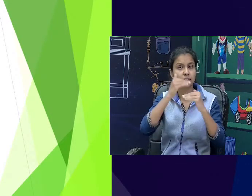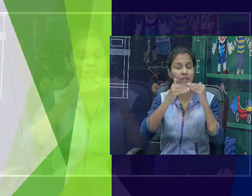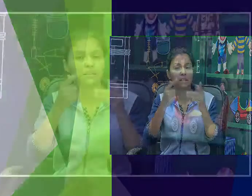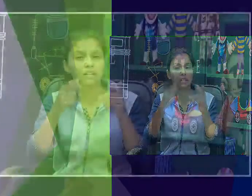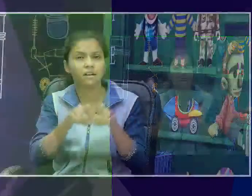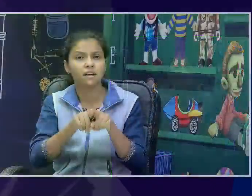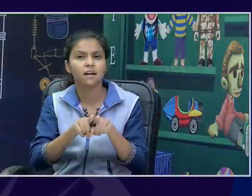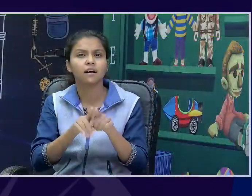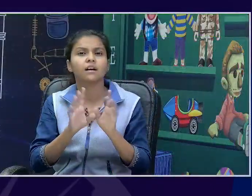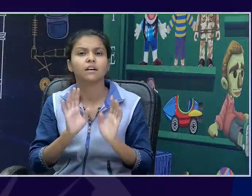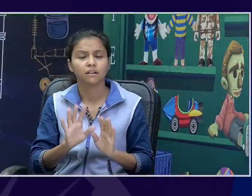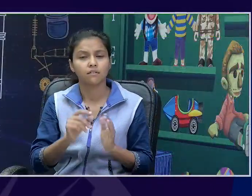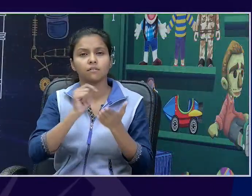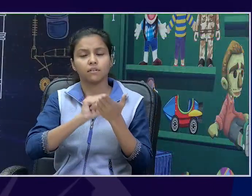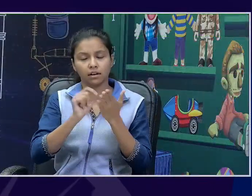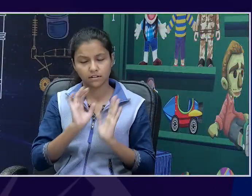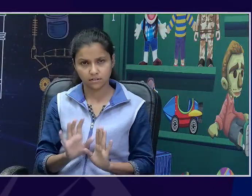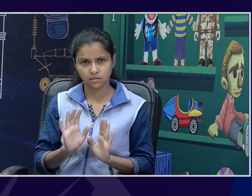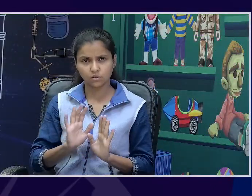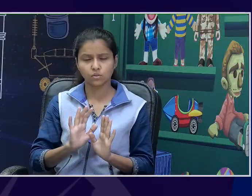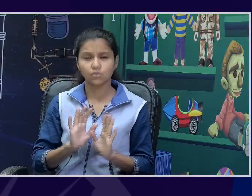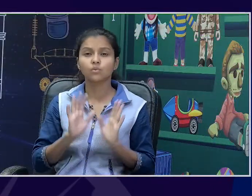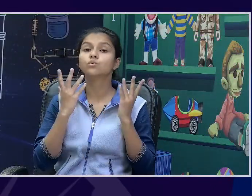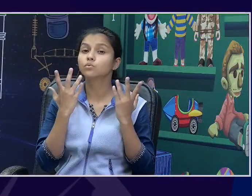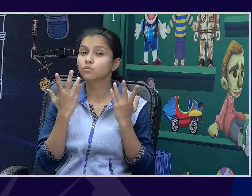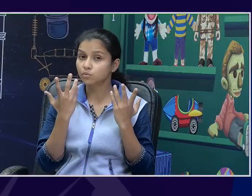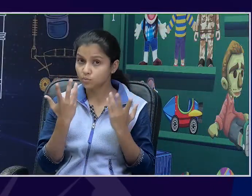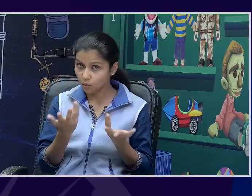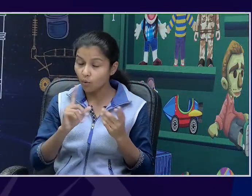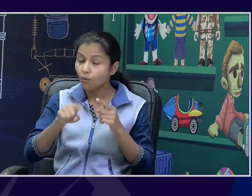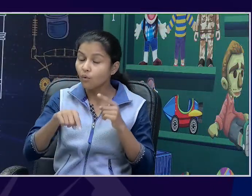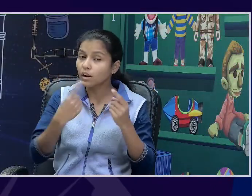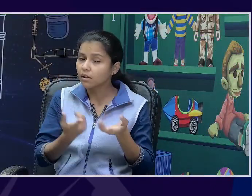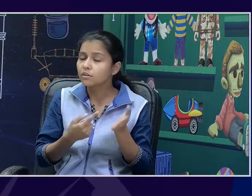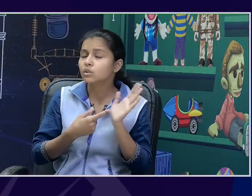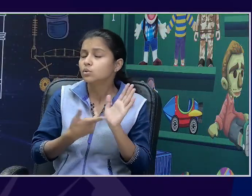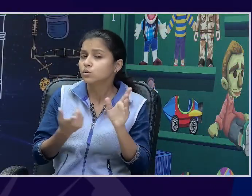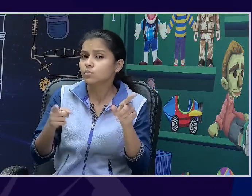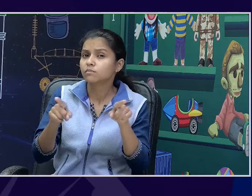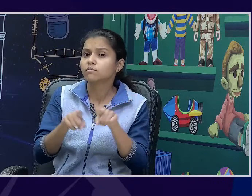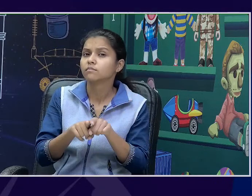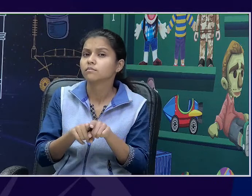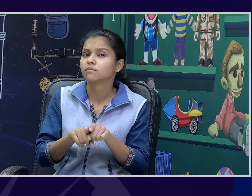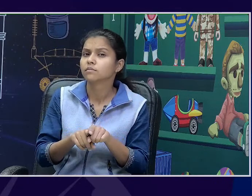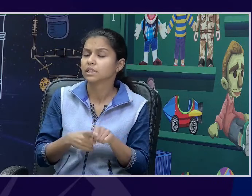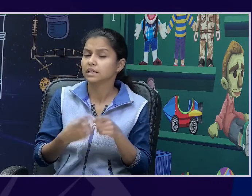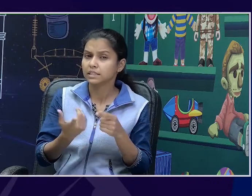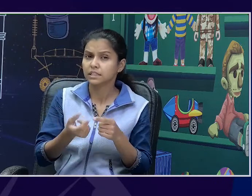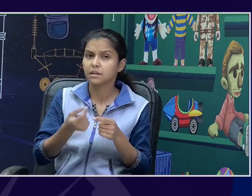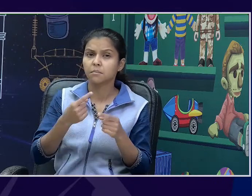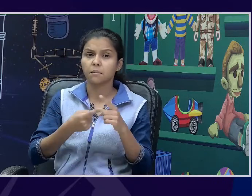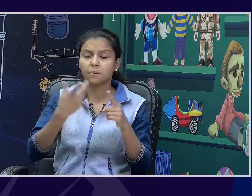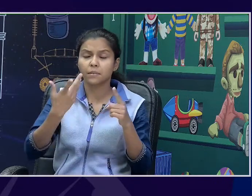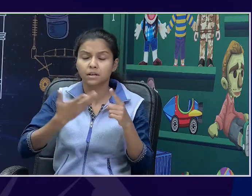the writer. So what happened was, as soon as the instructor